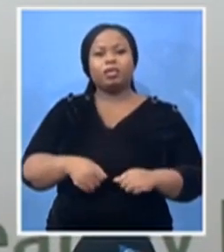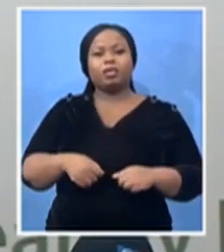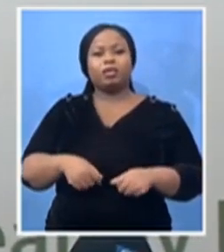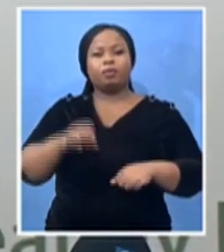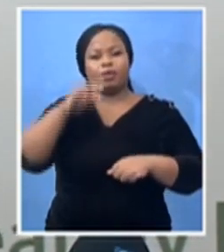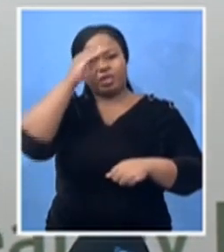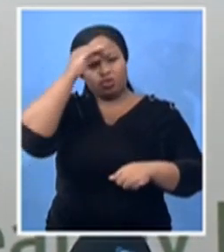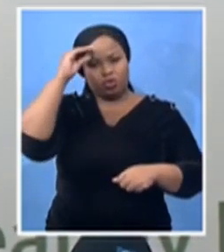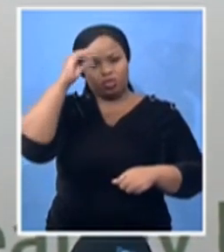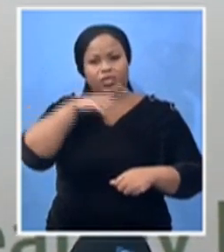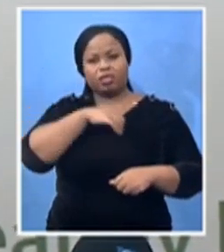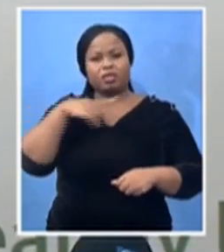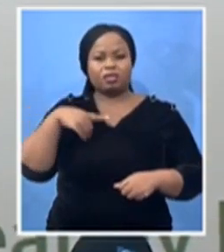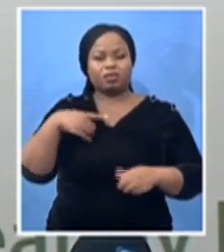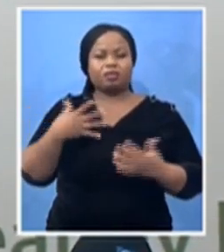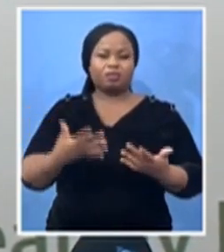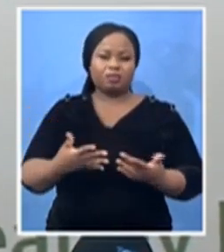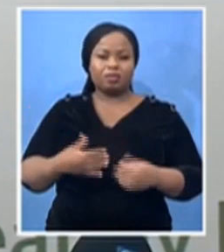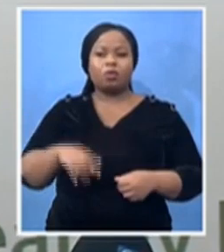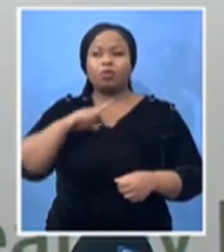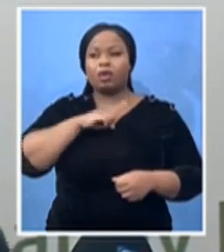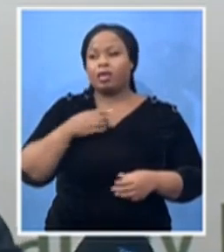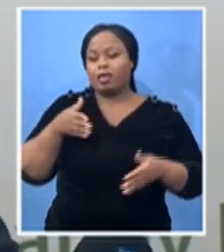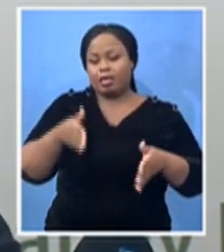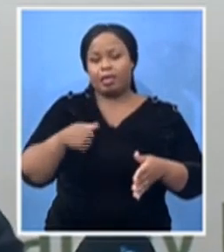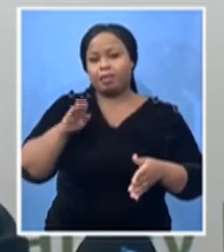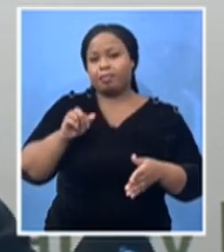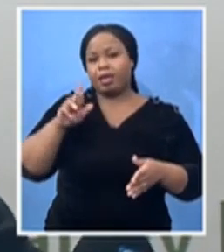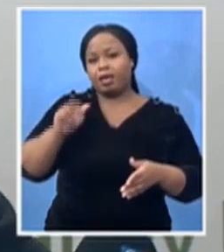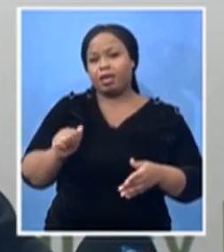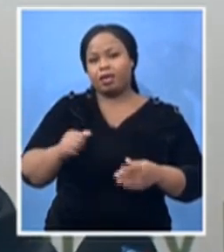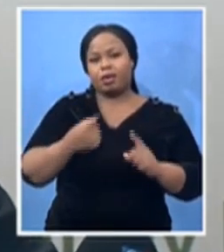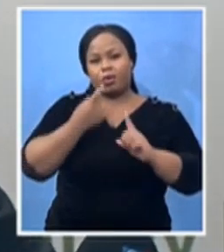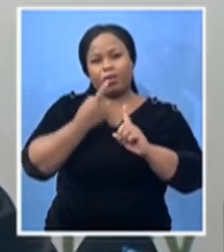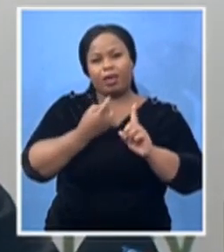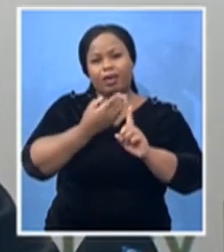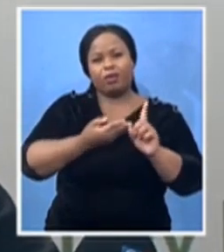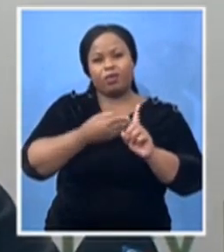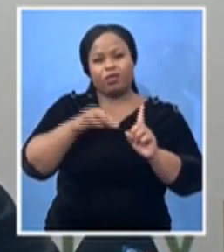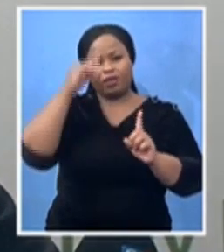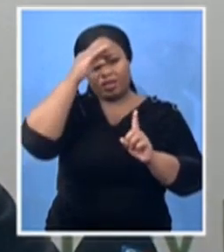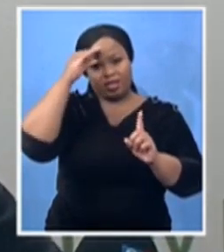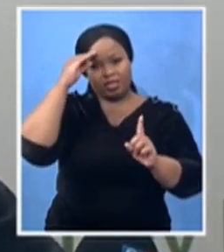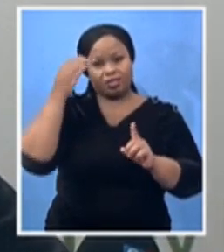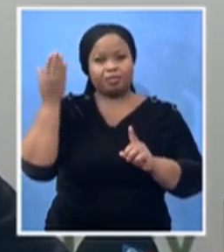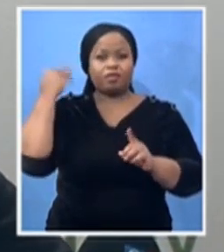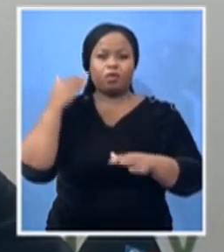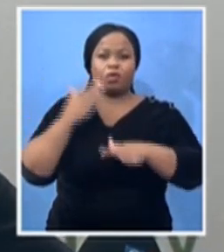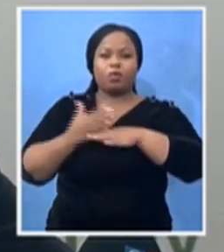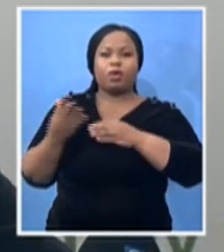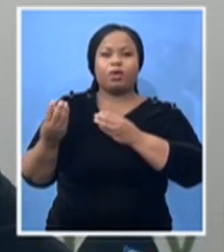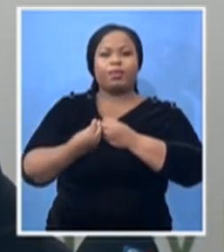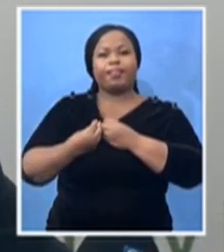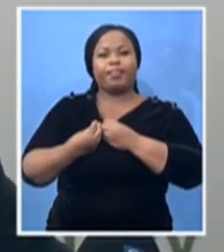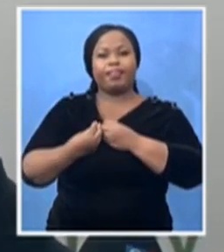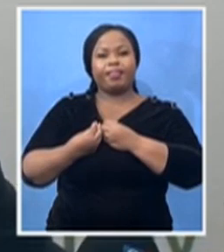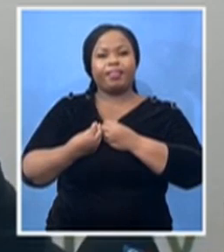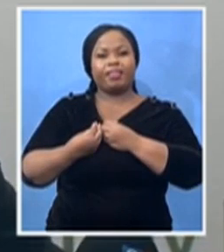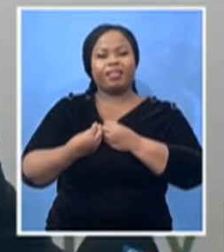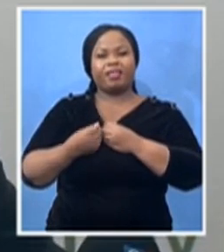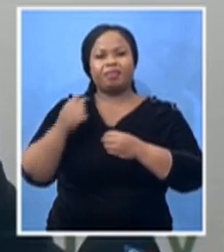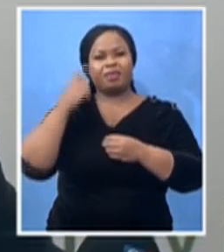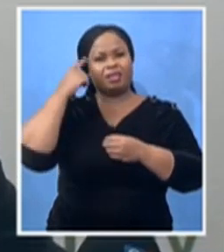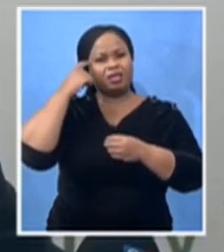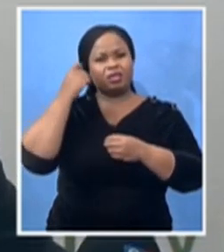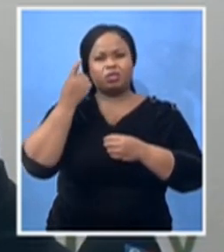week, we lost one of the nurses that I used to work with in one of the I think it's one of the only infectious